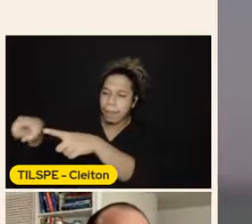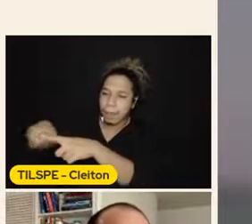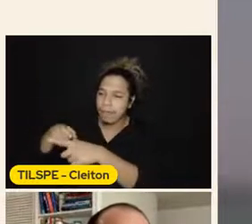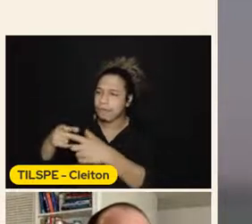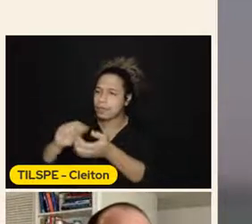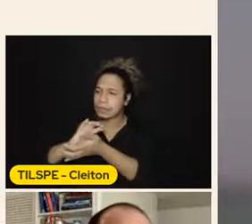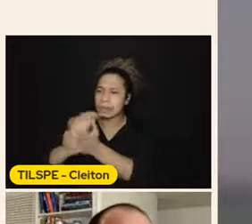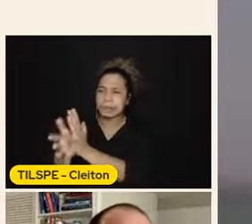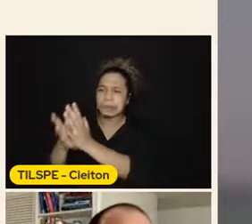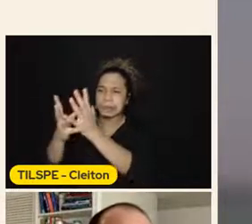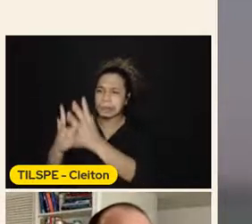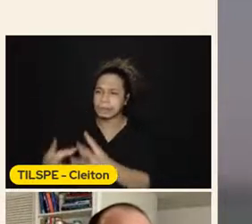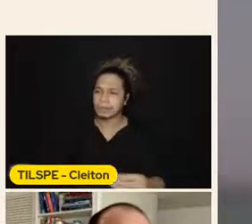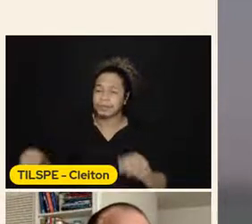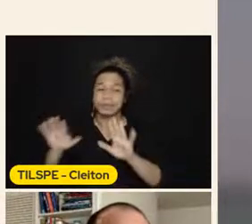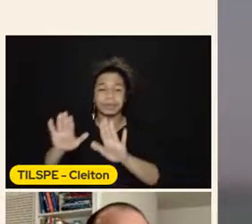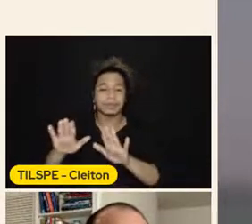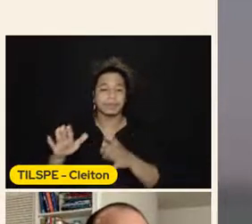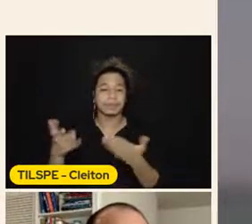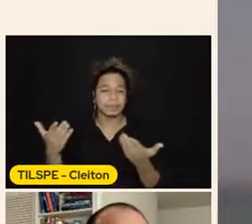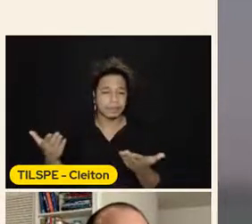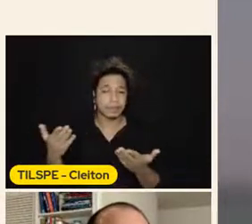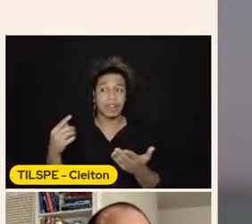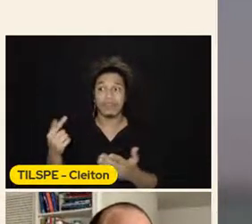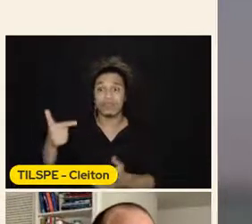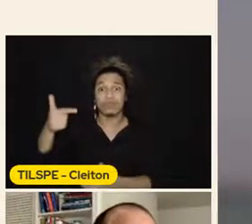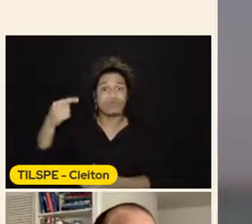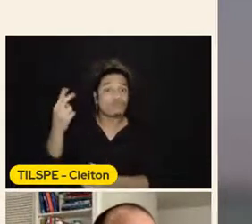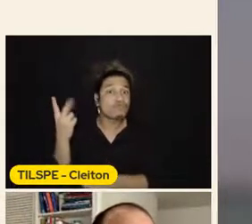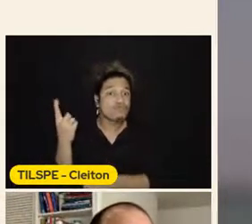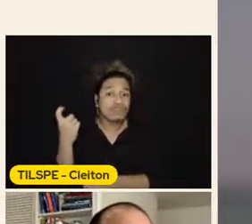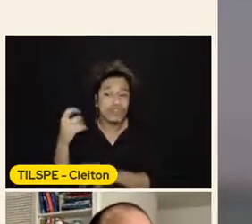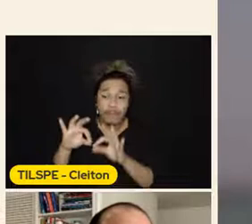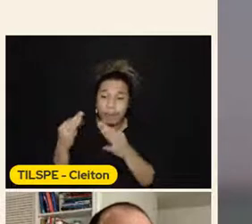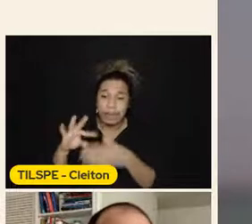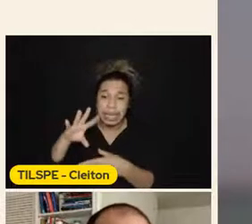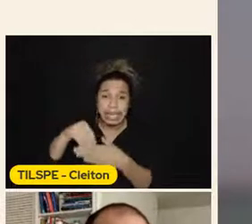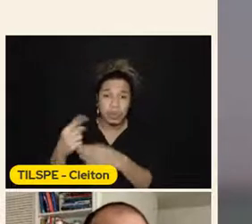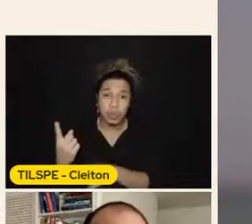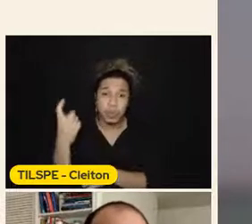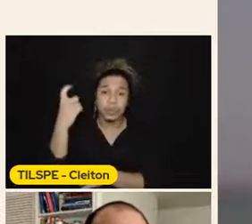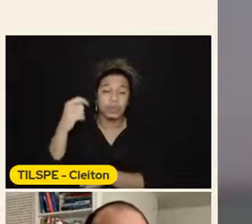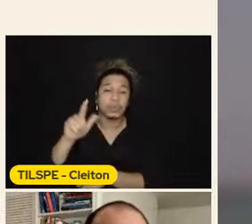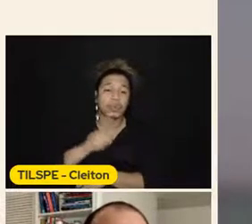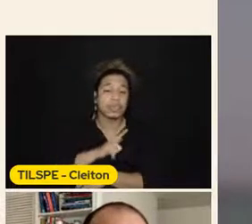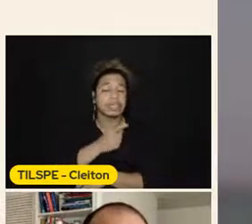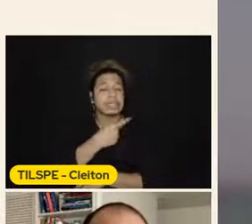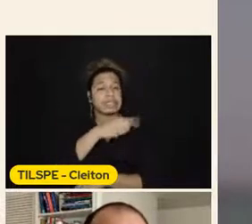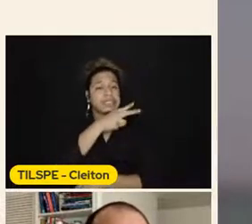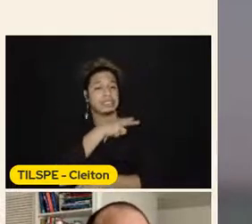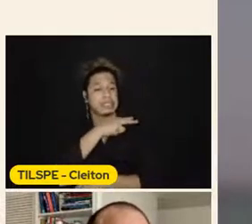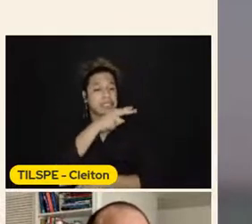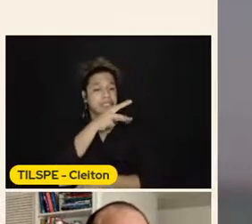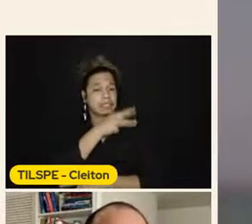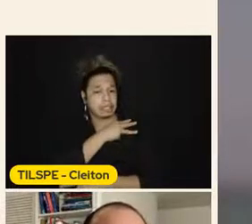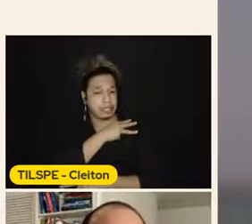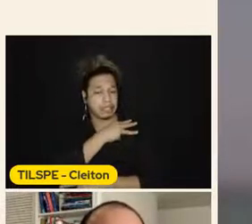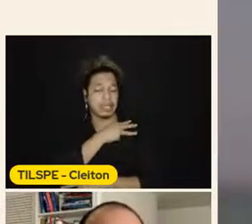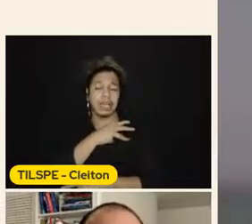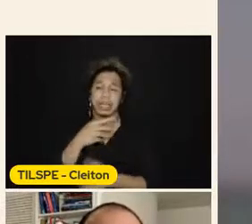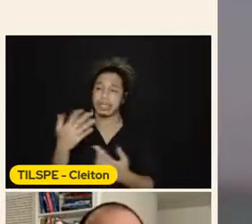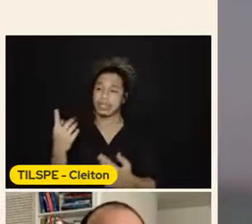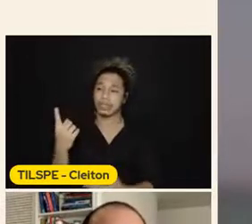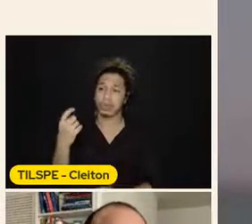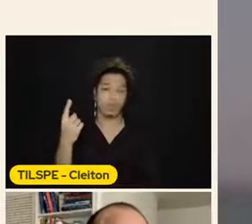that had attended secondary school. He was the only one who could resort to his knowledge, to his